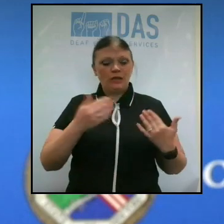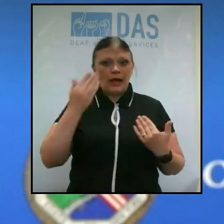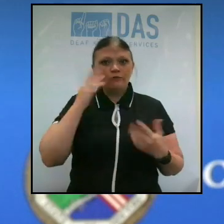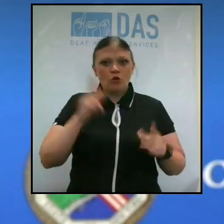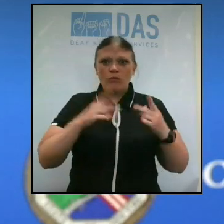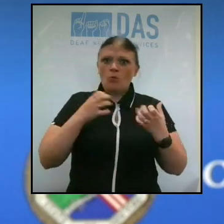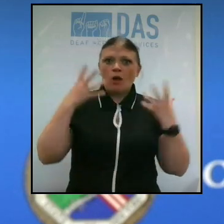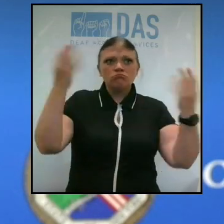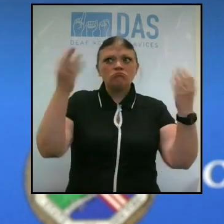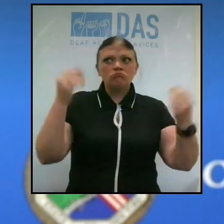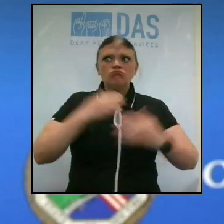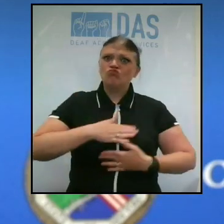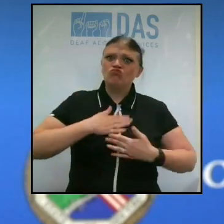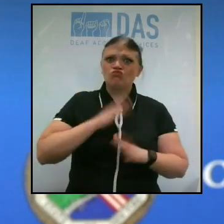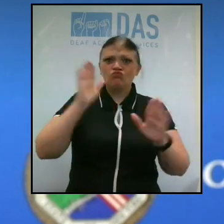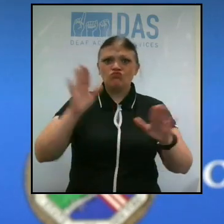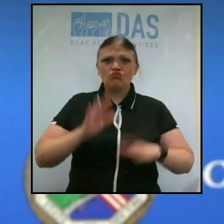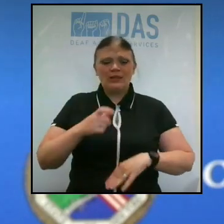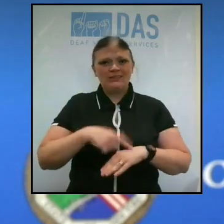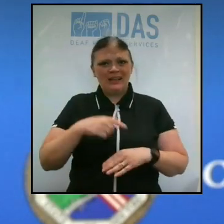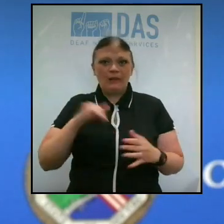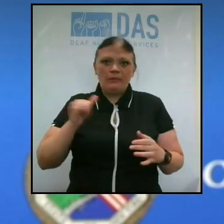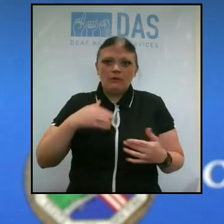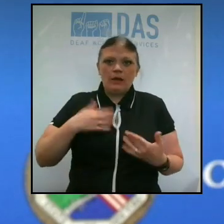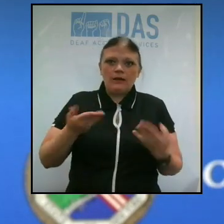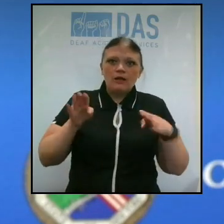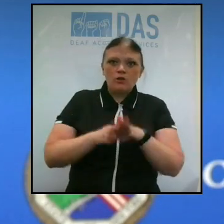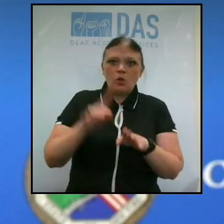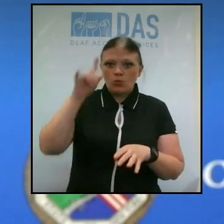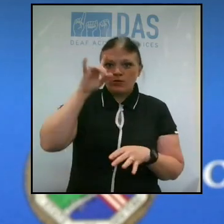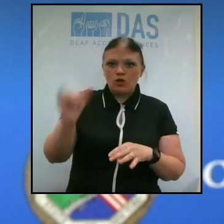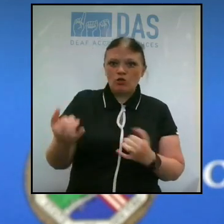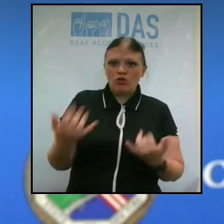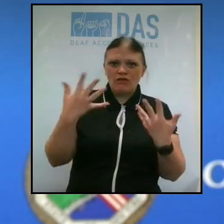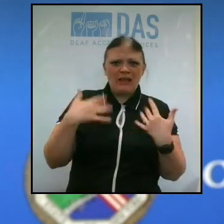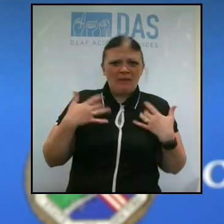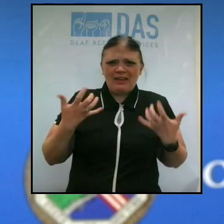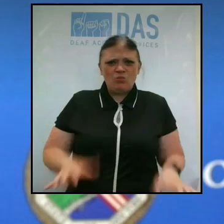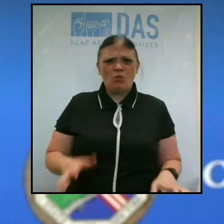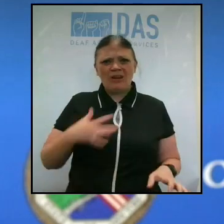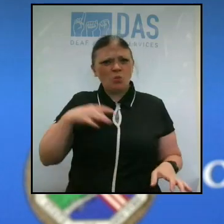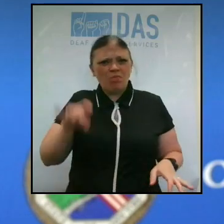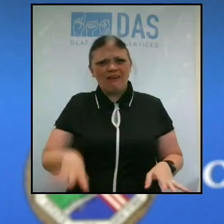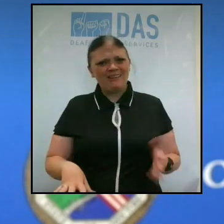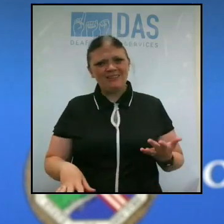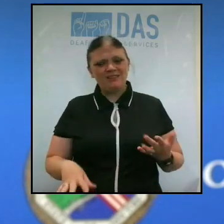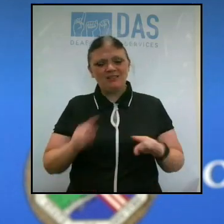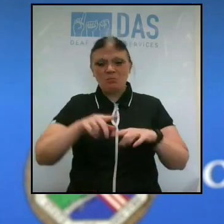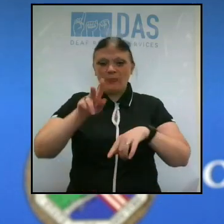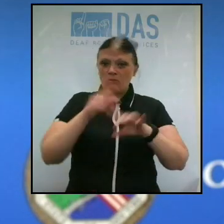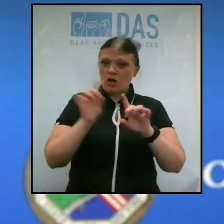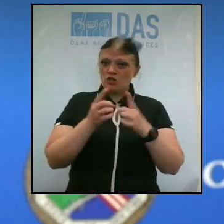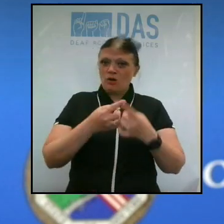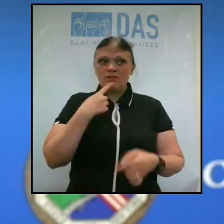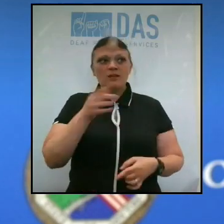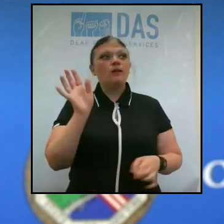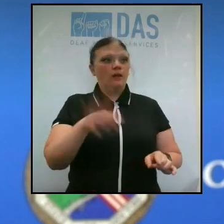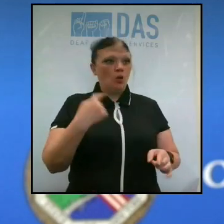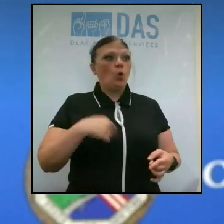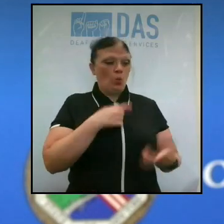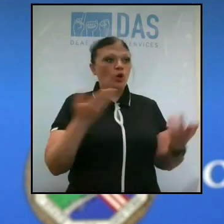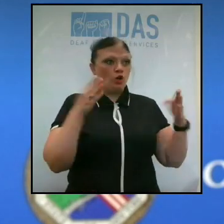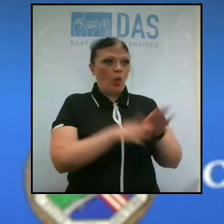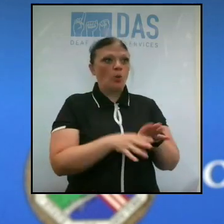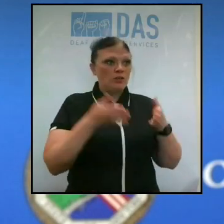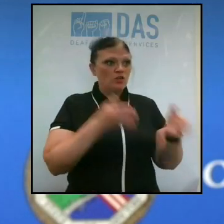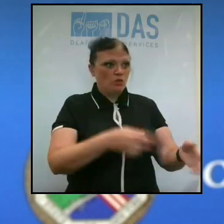a great time. It's like closing the Eternal Flame Trail. I don't like closing the Eternal Flame Trail. And our Parks Department said, we're going to close the Eternal Flame